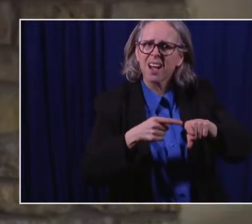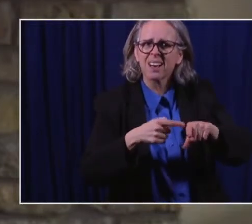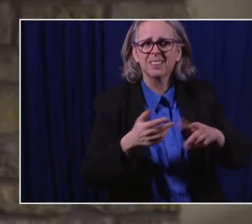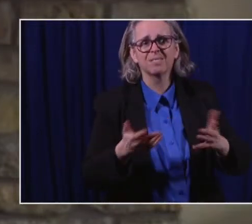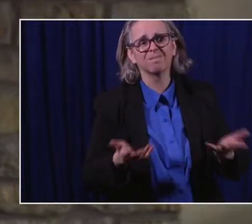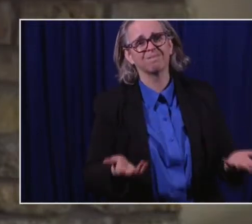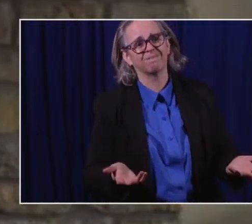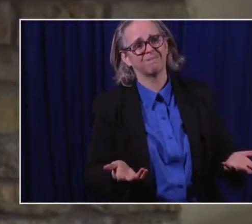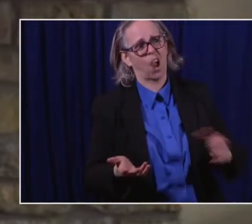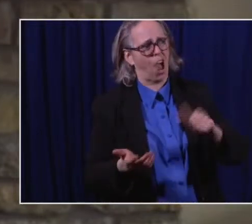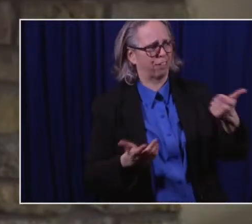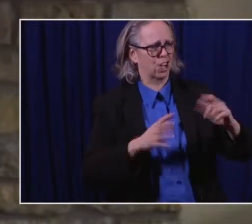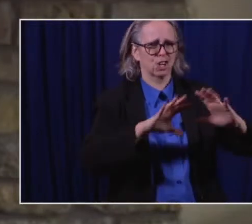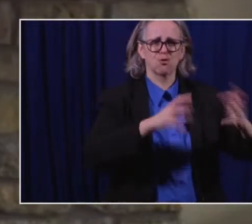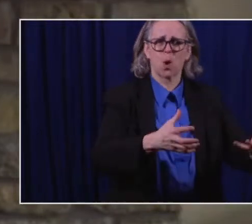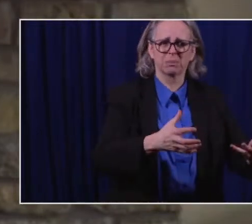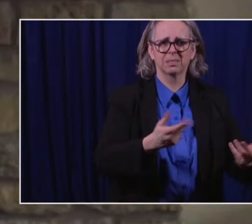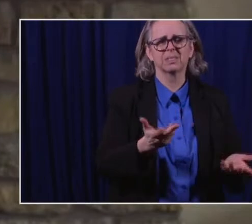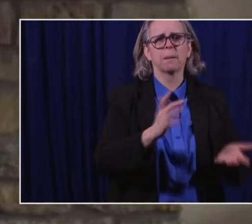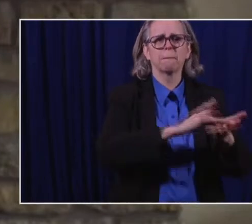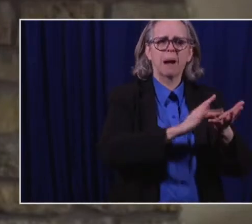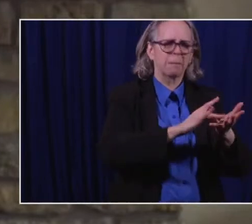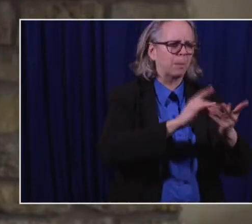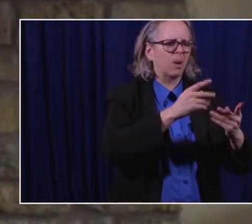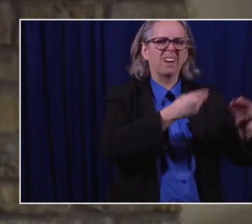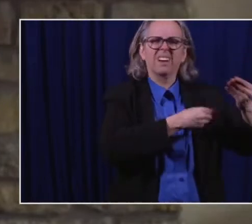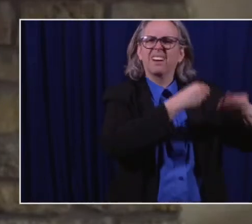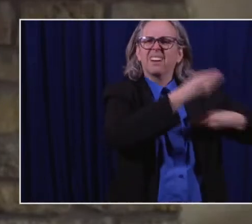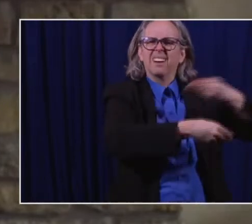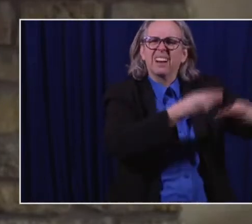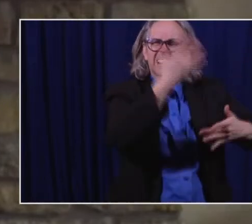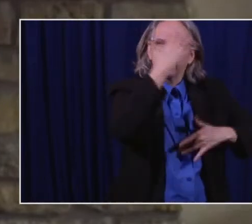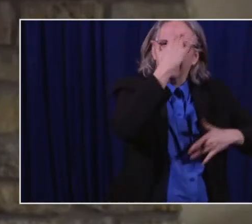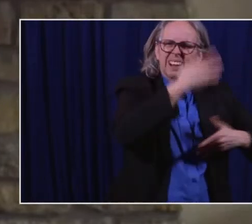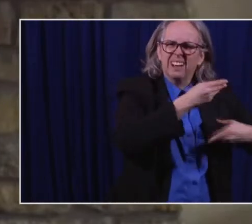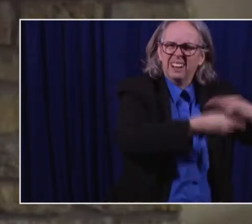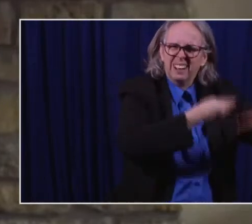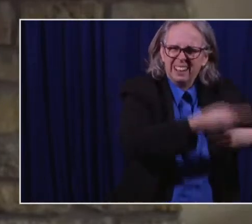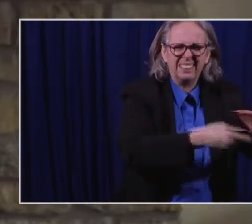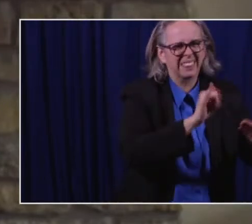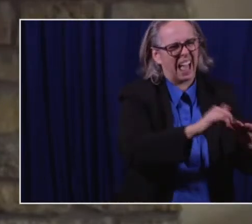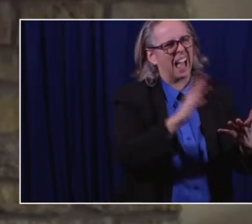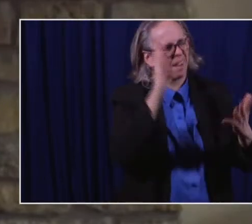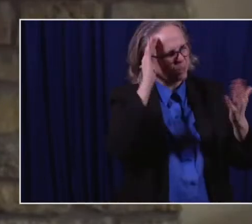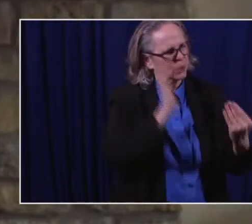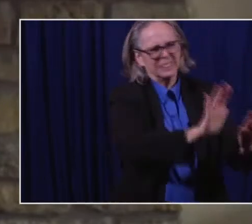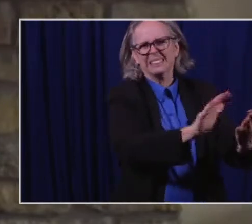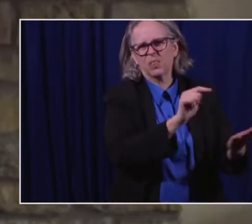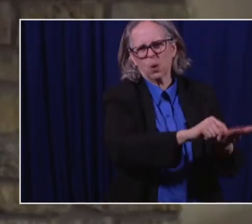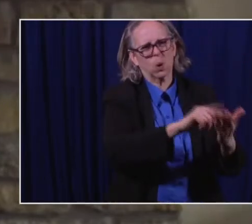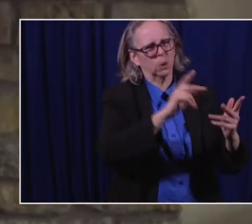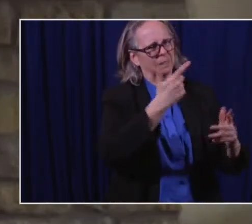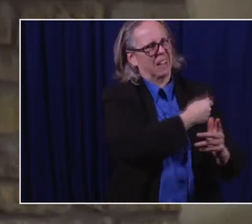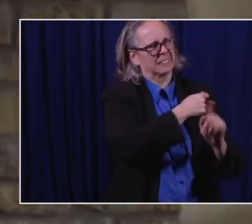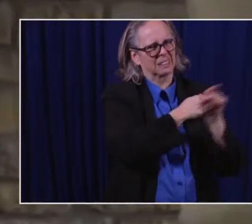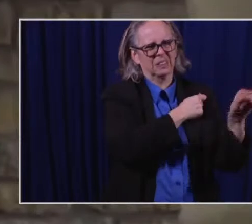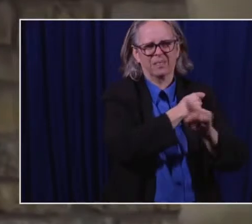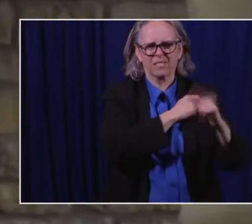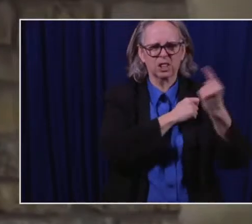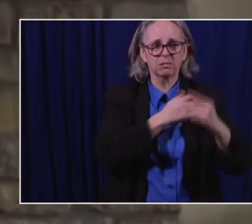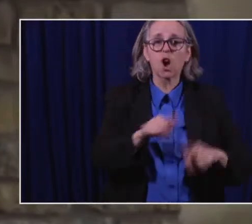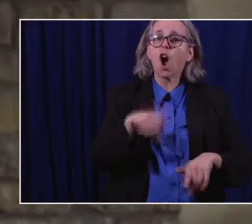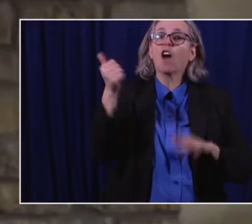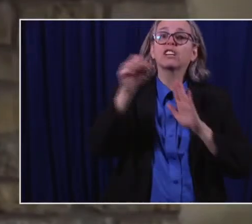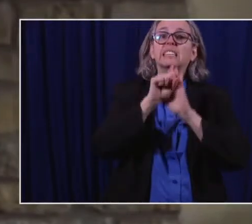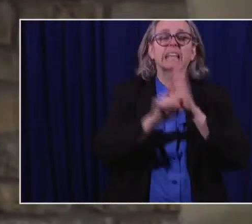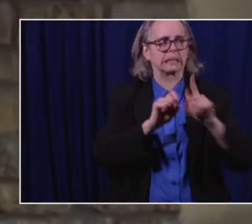equation of what we have to do. Some states just opened it up to 65. We said, no, we're going to phase it in over a matter of a few weeks. So